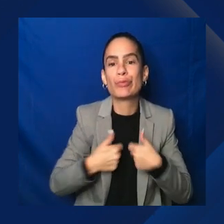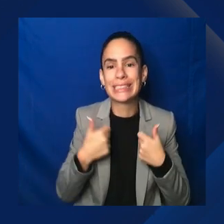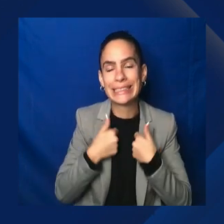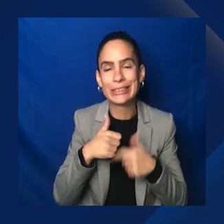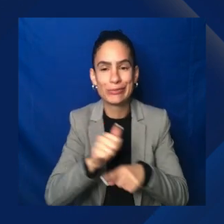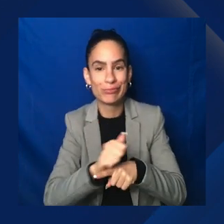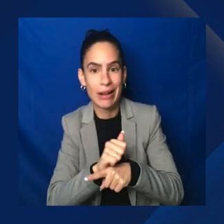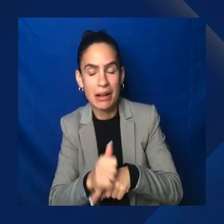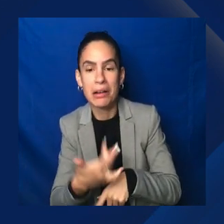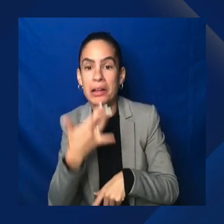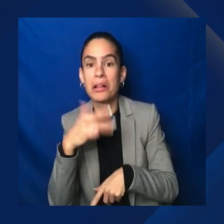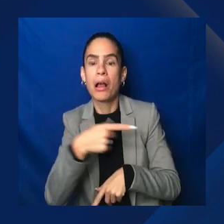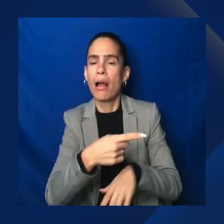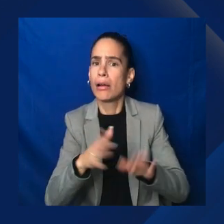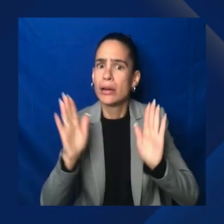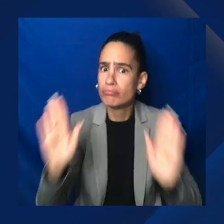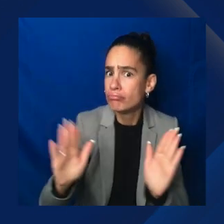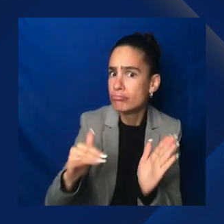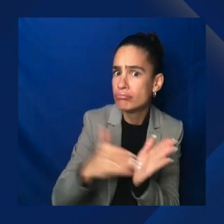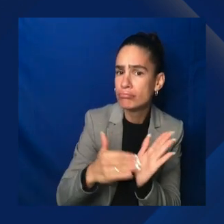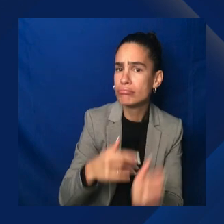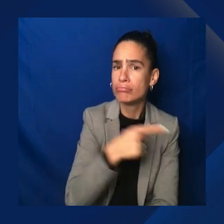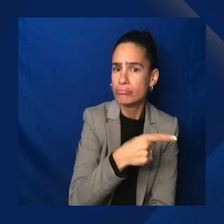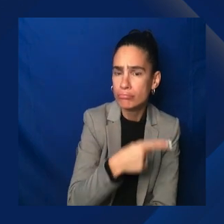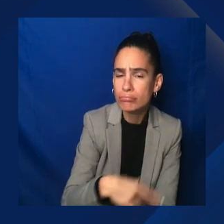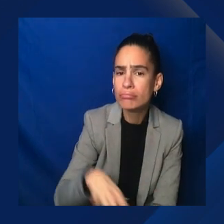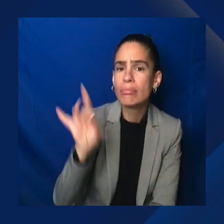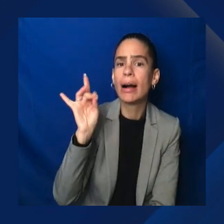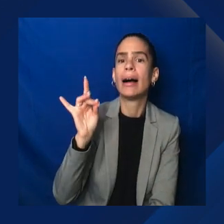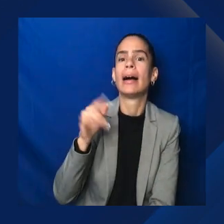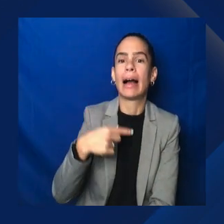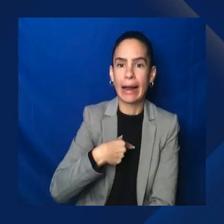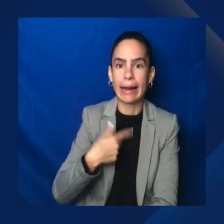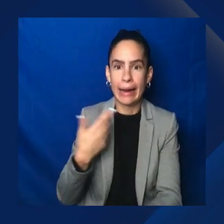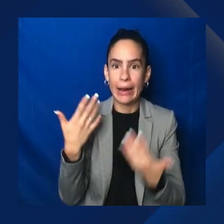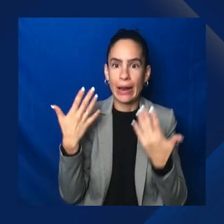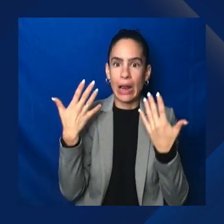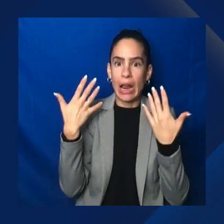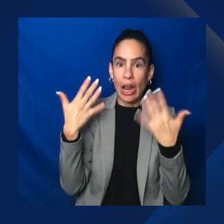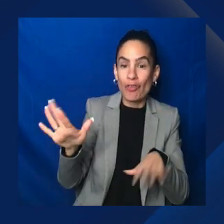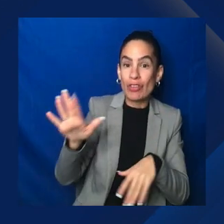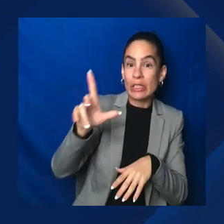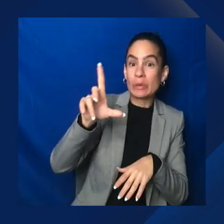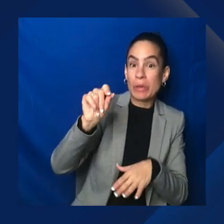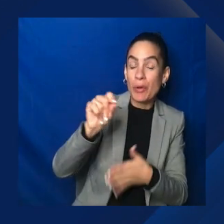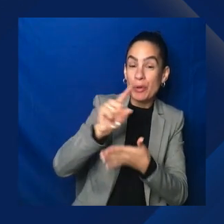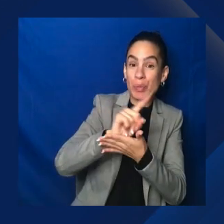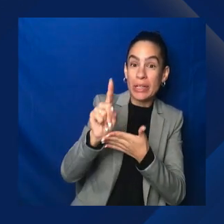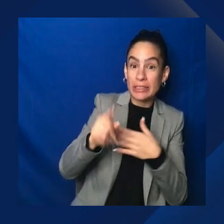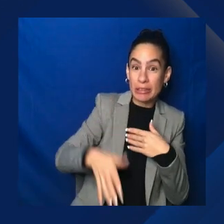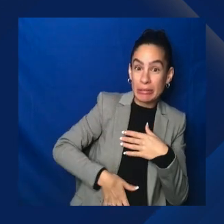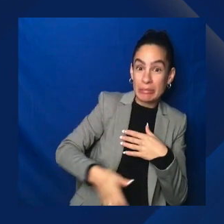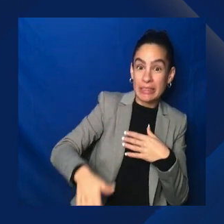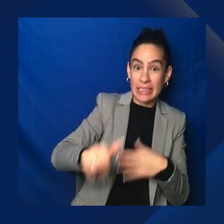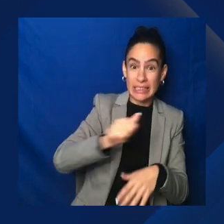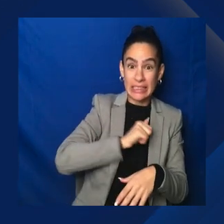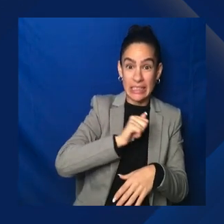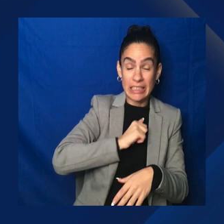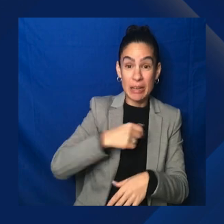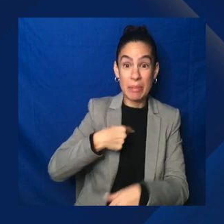doctor, and found out I was 20 weeks pregnant. I'm 40 years old, so again, a high-risk